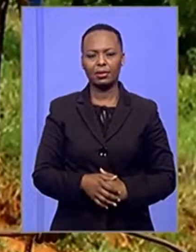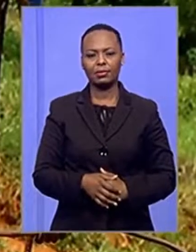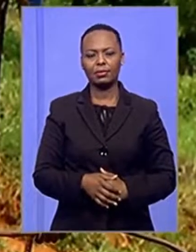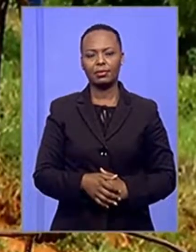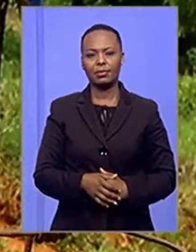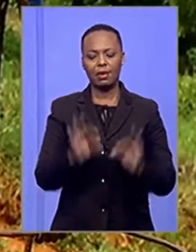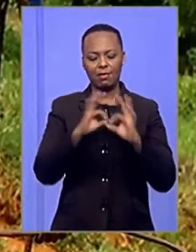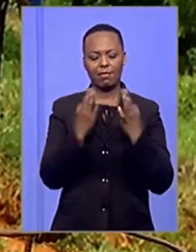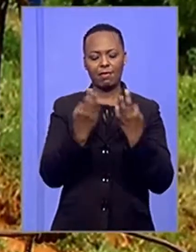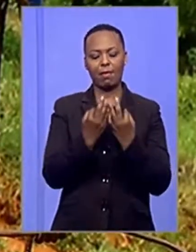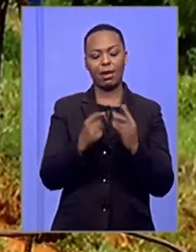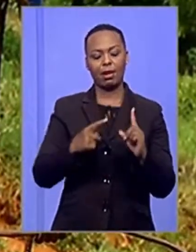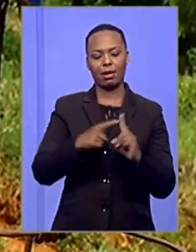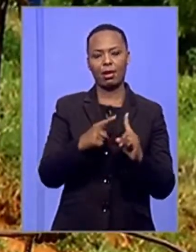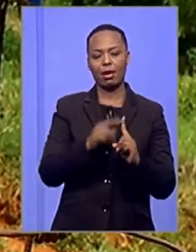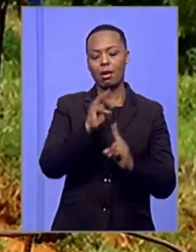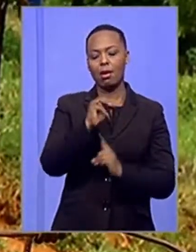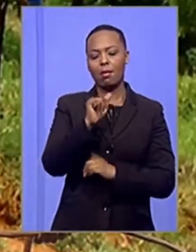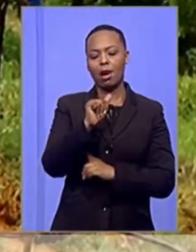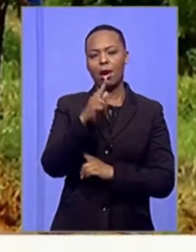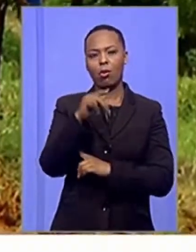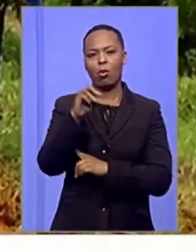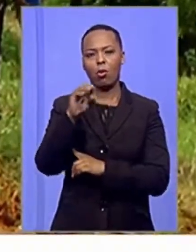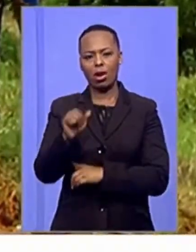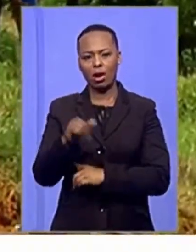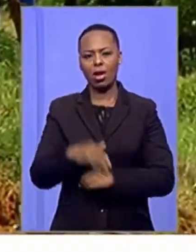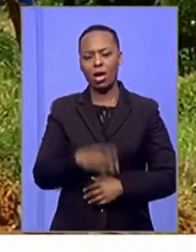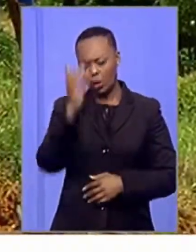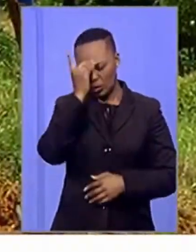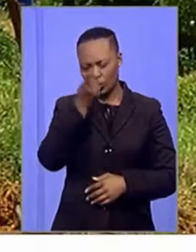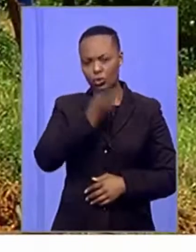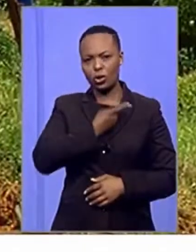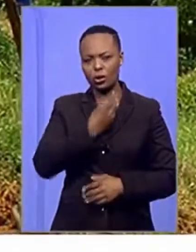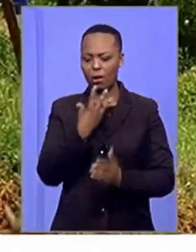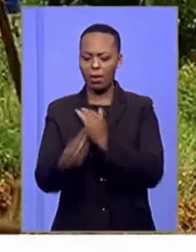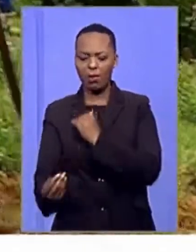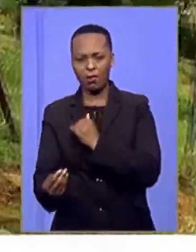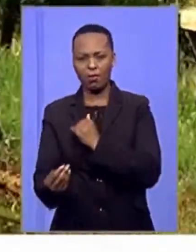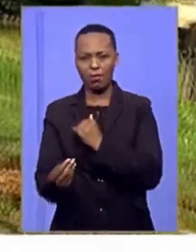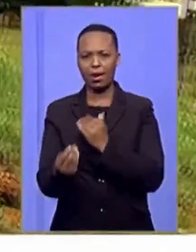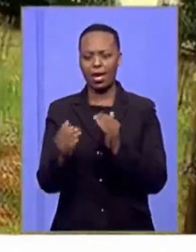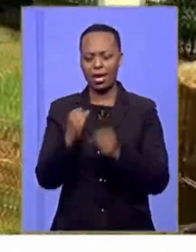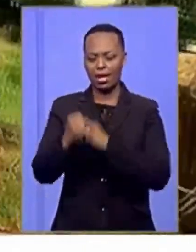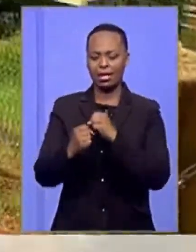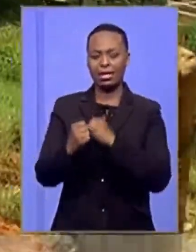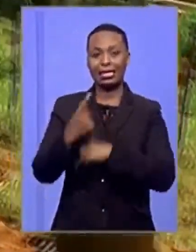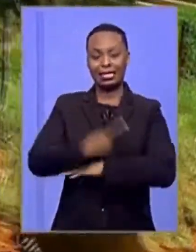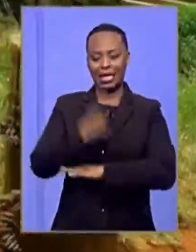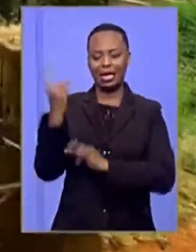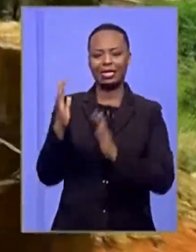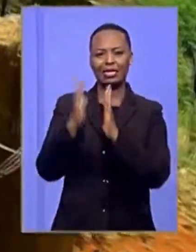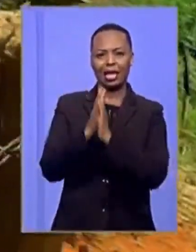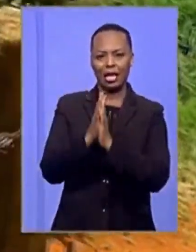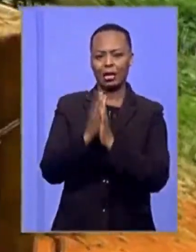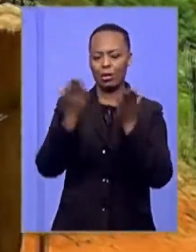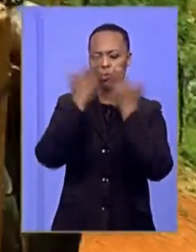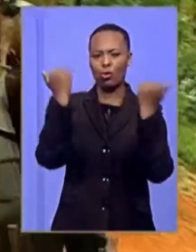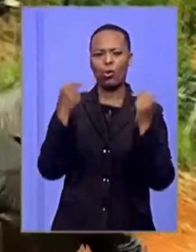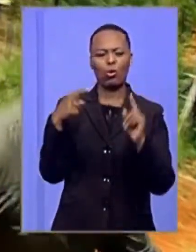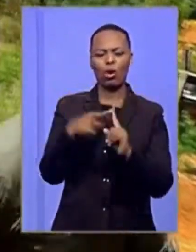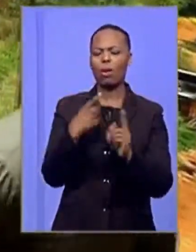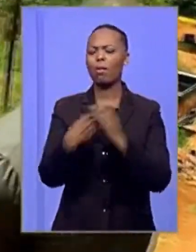Lelapa la Makuya le saretswe ka morao lahleha ha moradi wa lona. E se le matsatsi a 10 jwale ho sa tsejwe hore Pfunzo o lefe